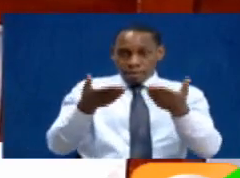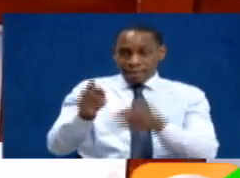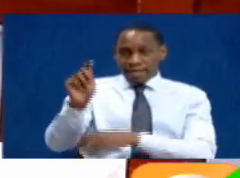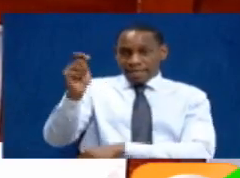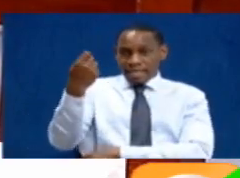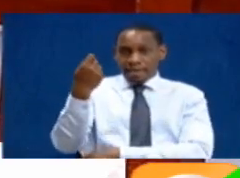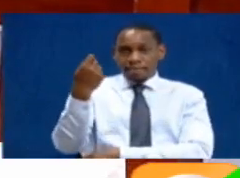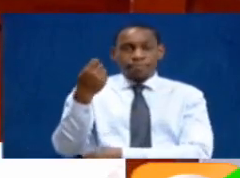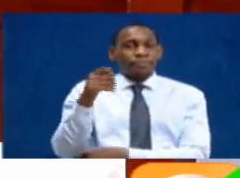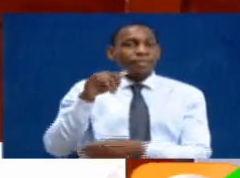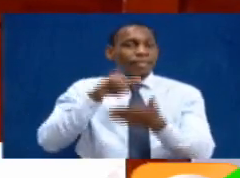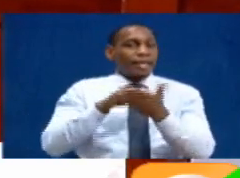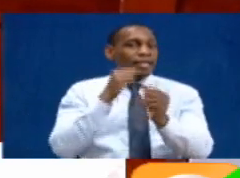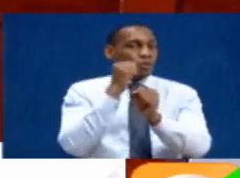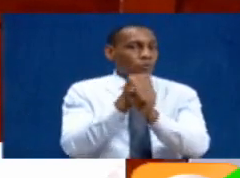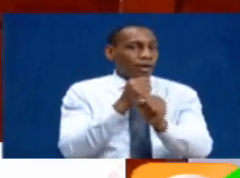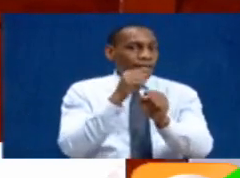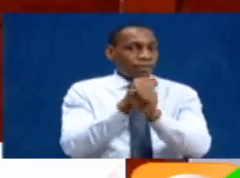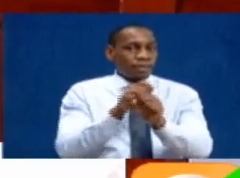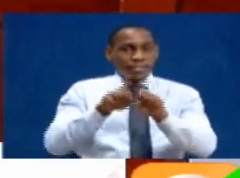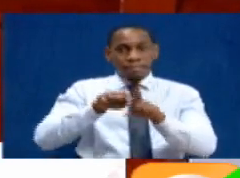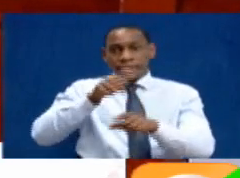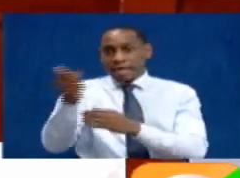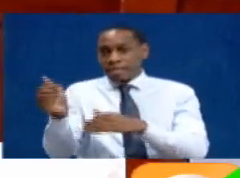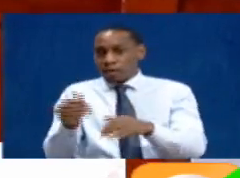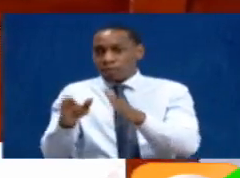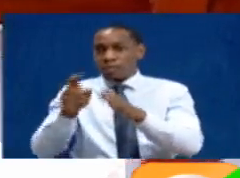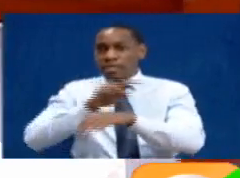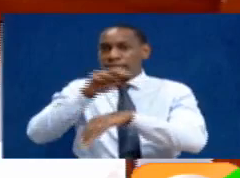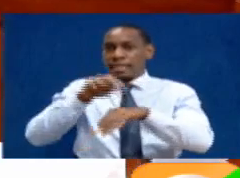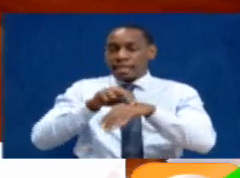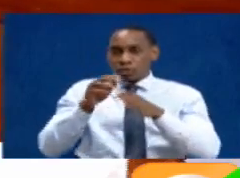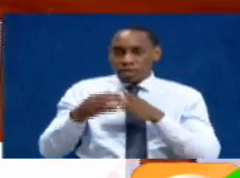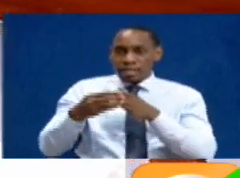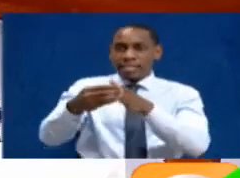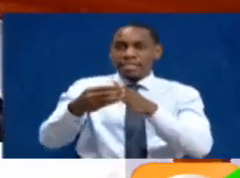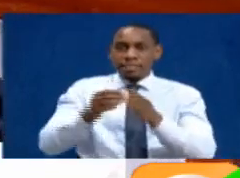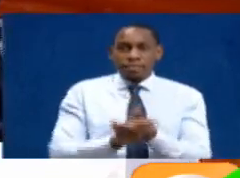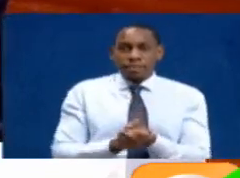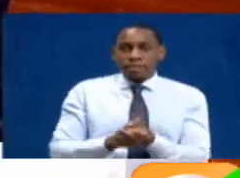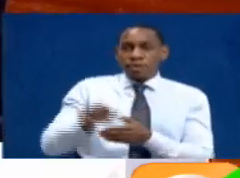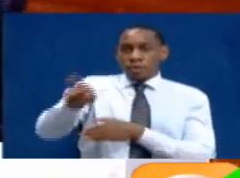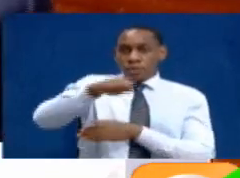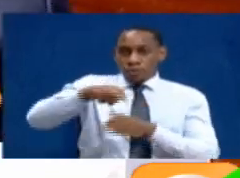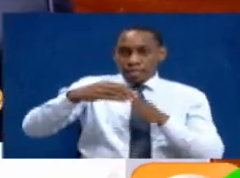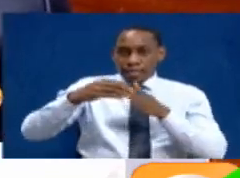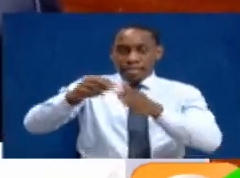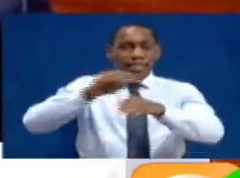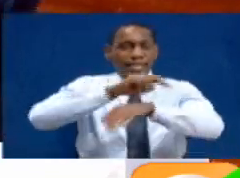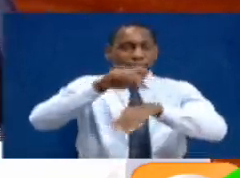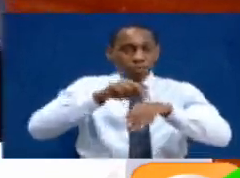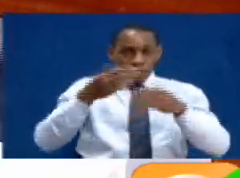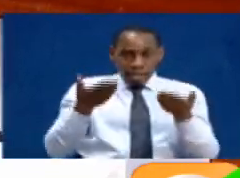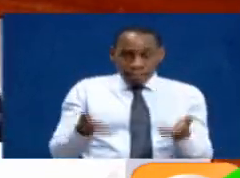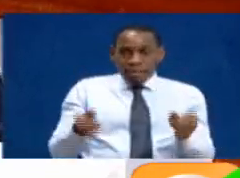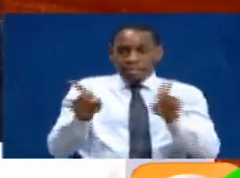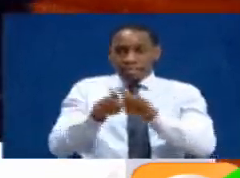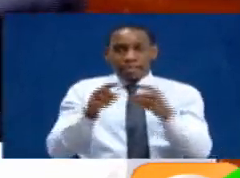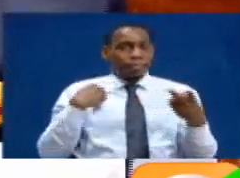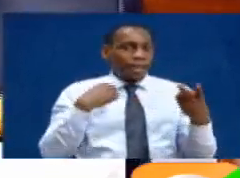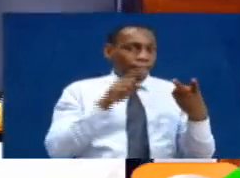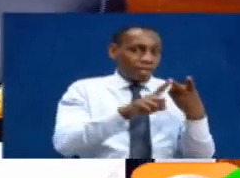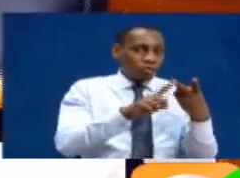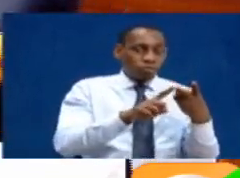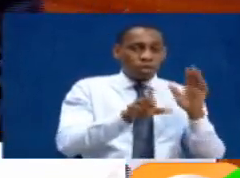Kenya, will operate as an alternative organ for national guidance. We guide the nation. Okay. And it is not only here. Two,